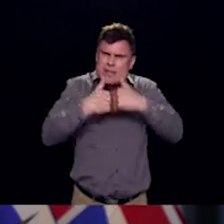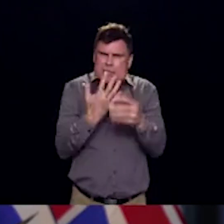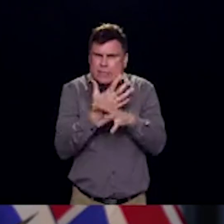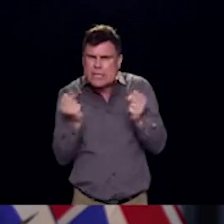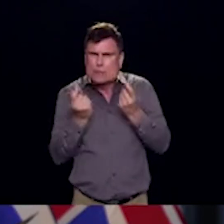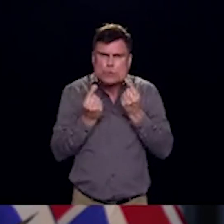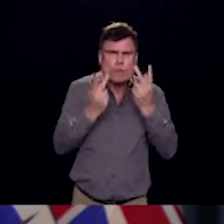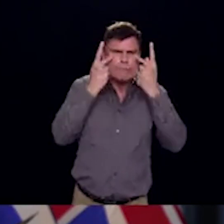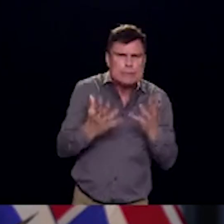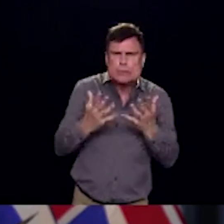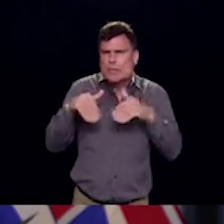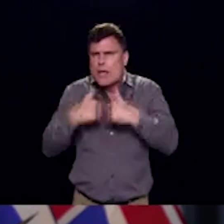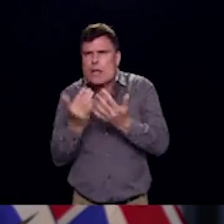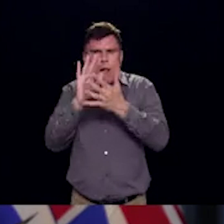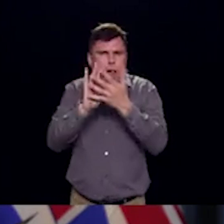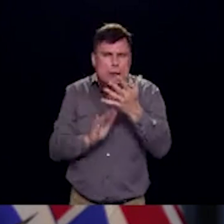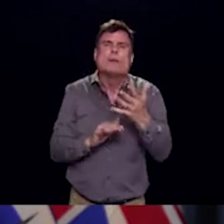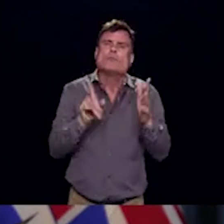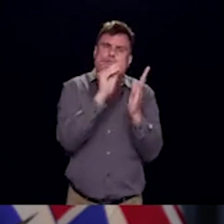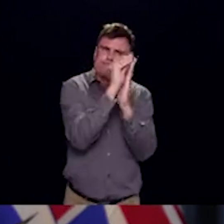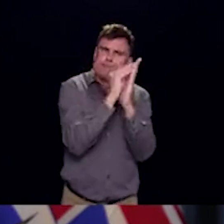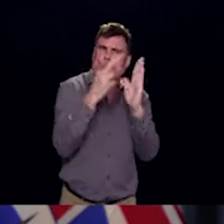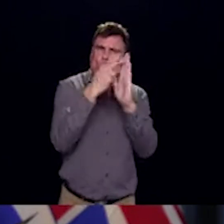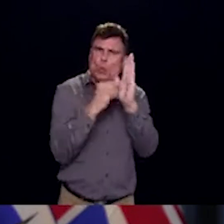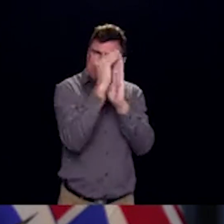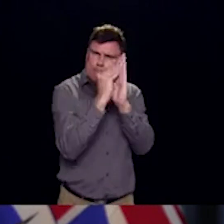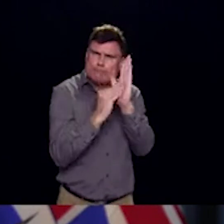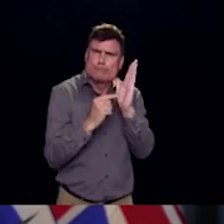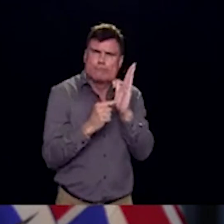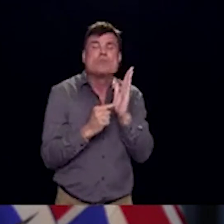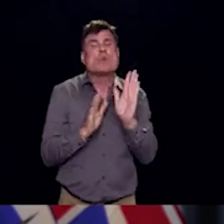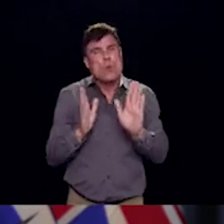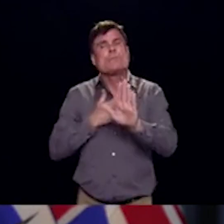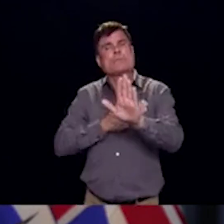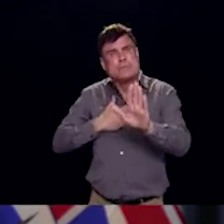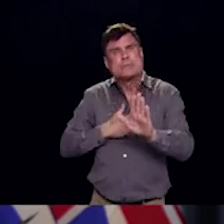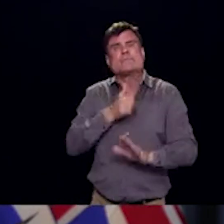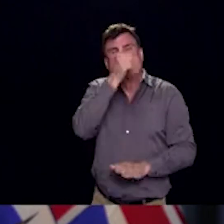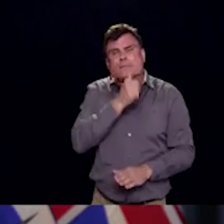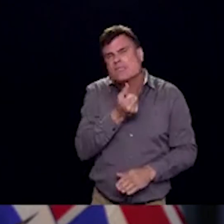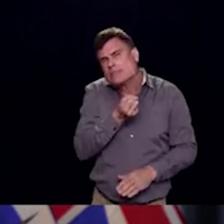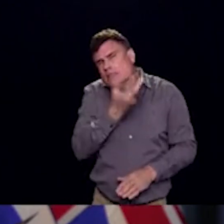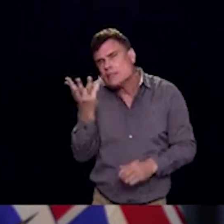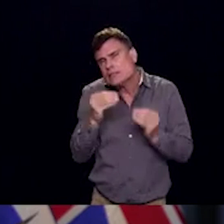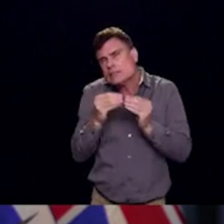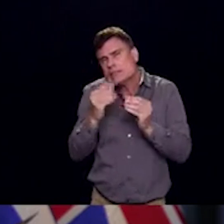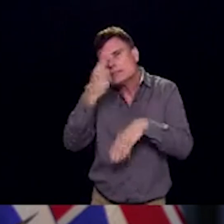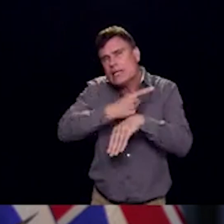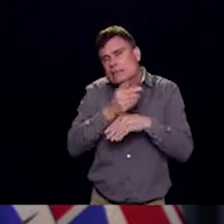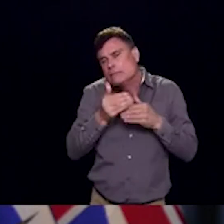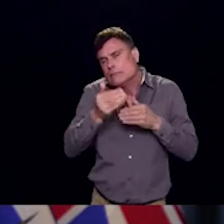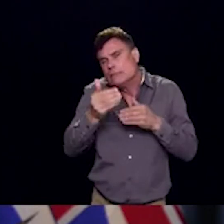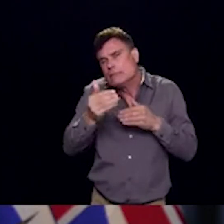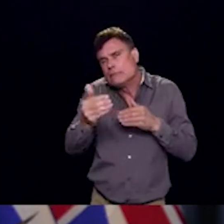very excited and anxious to see their family or their friends, please be patient for a few more days until we ensure that all the